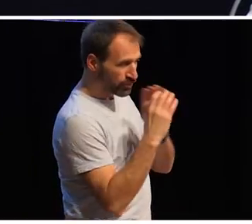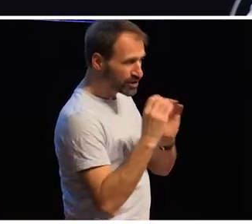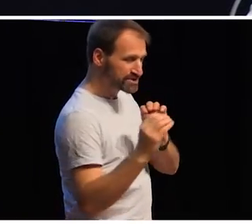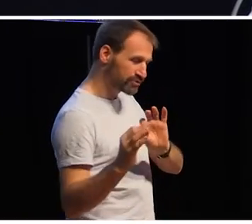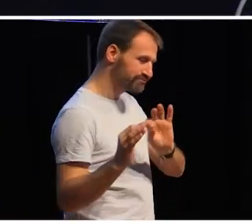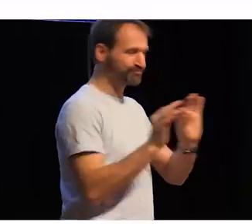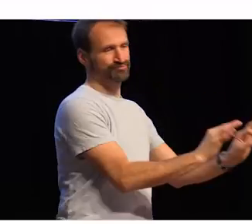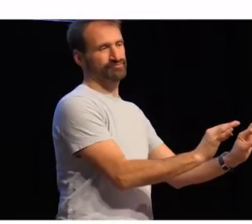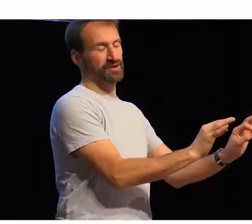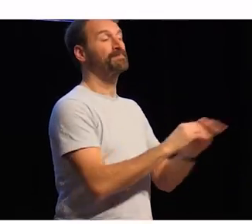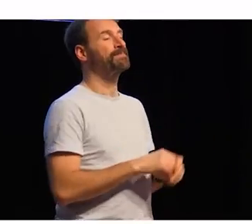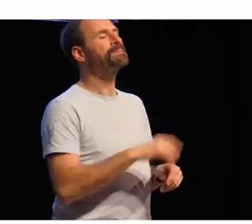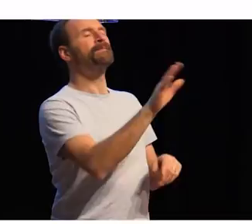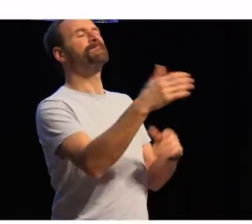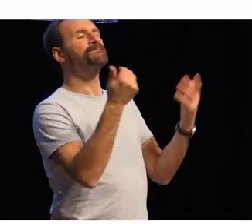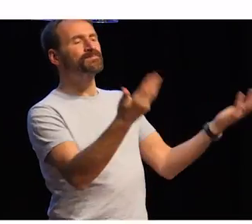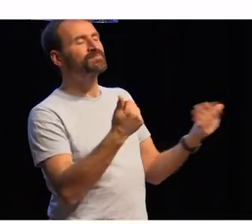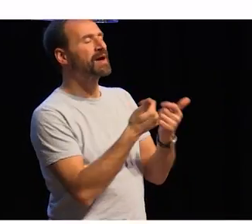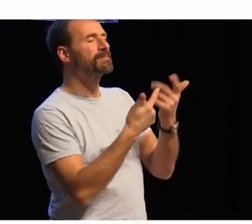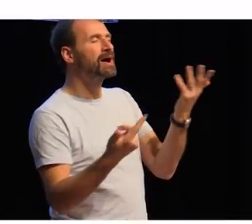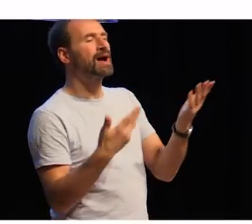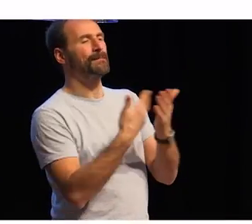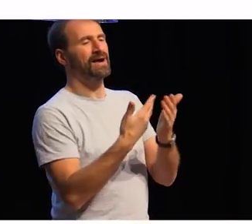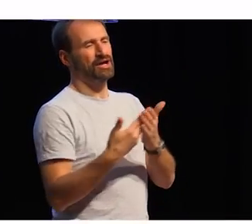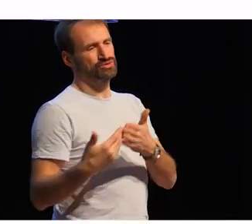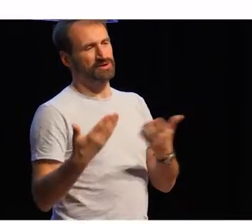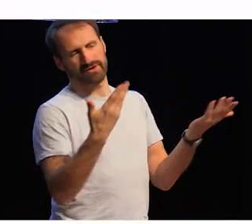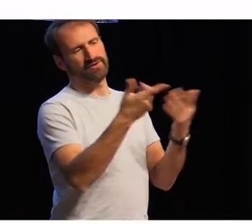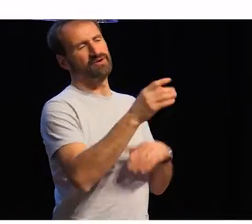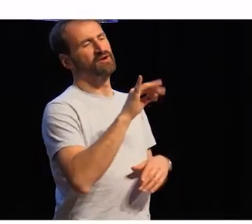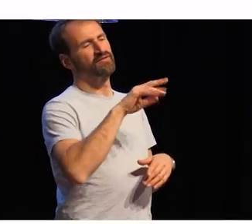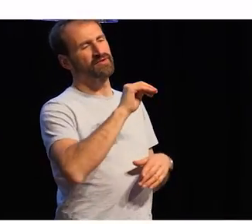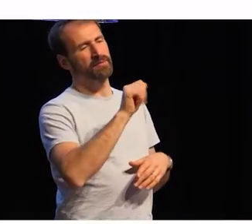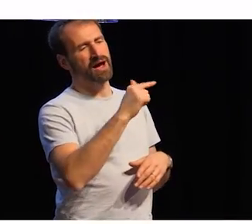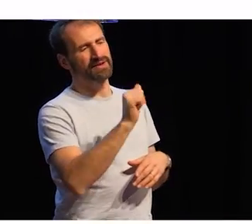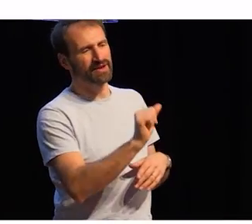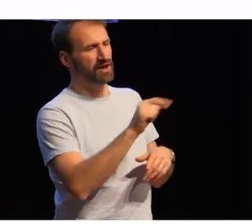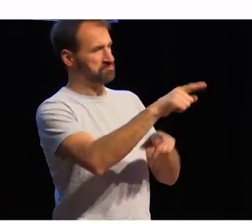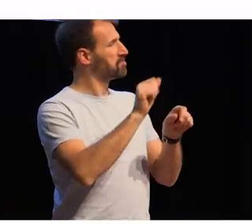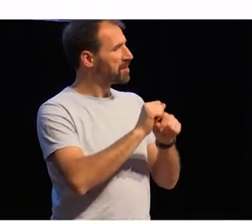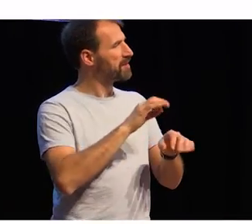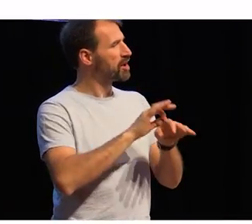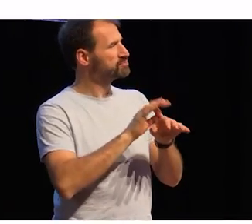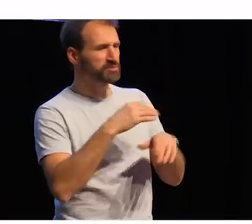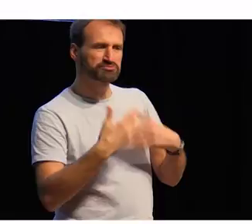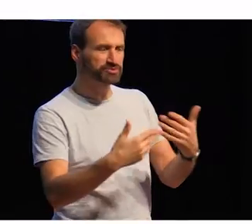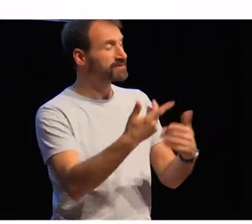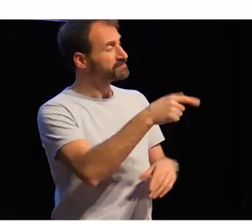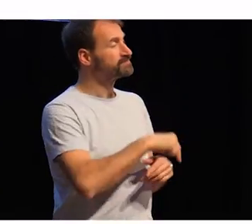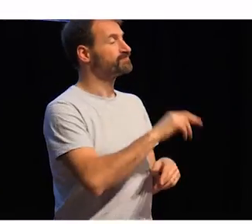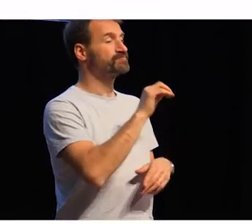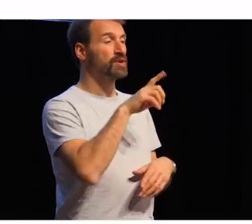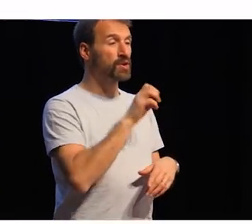Let's talk about a few examples of Fermata that you can play with, starting with NodePixel that I used here. So whenever you talk